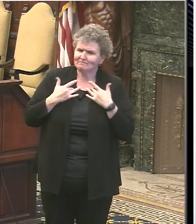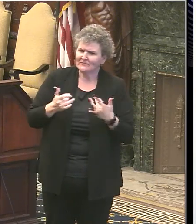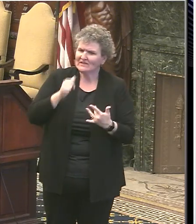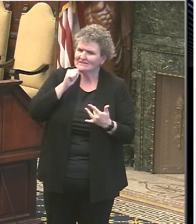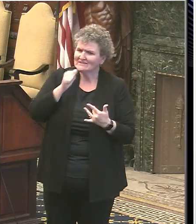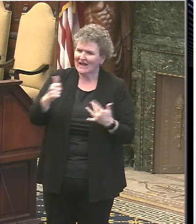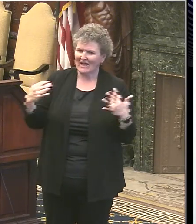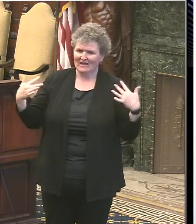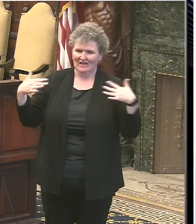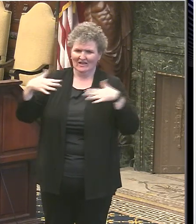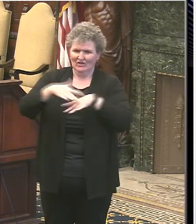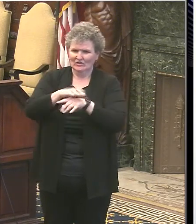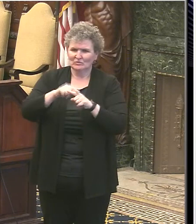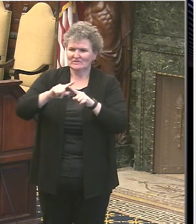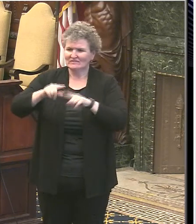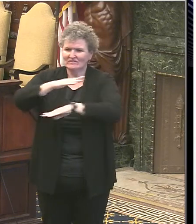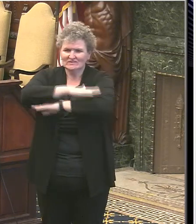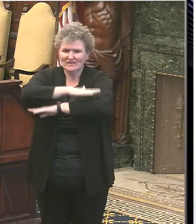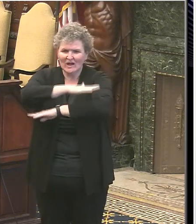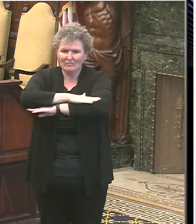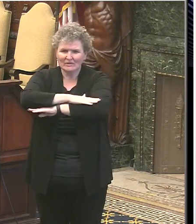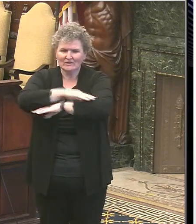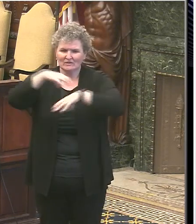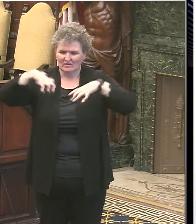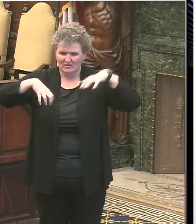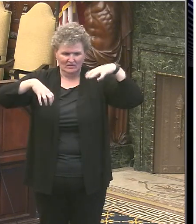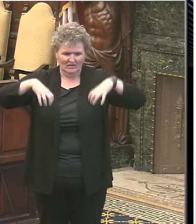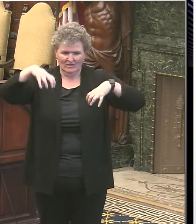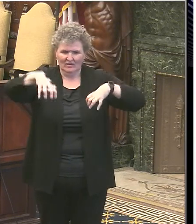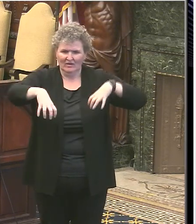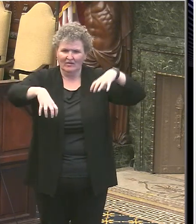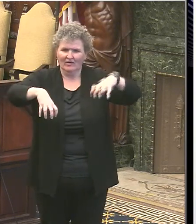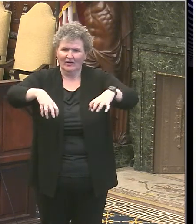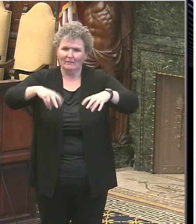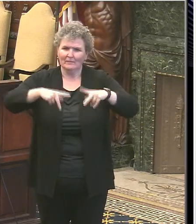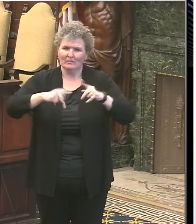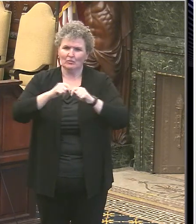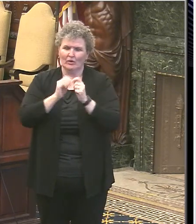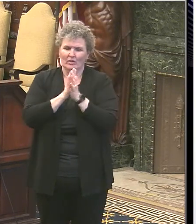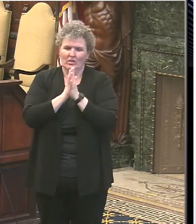with people at other tables, but they're strangers from people at other tables.